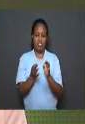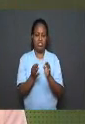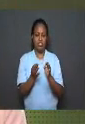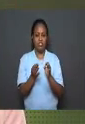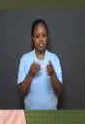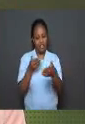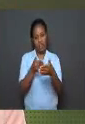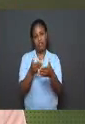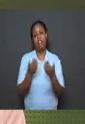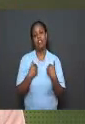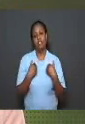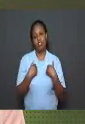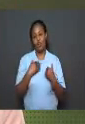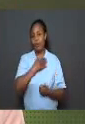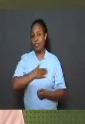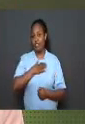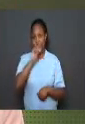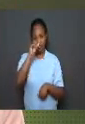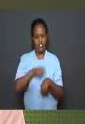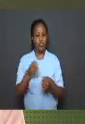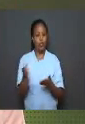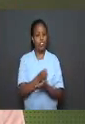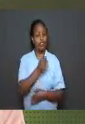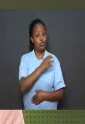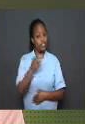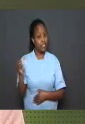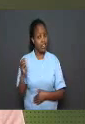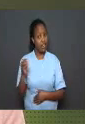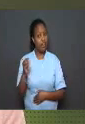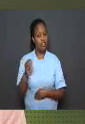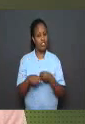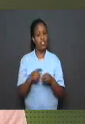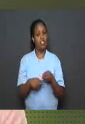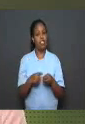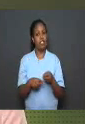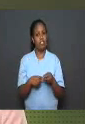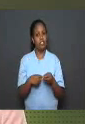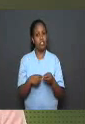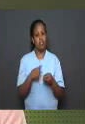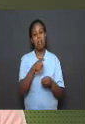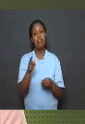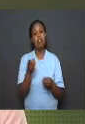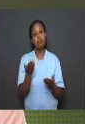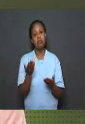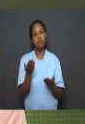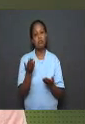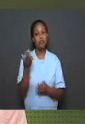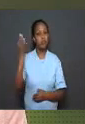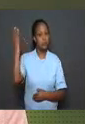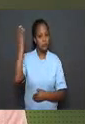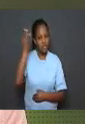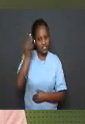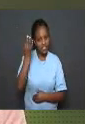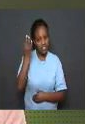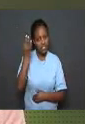Students, please take a moment to think about a time when you witnessed an